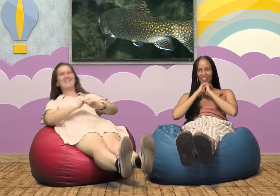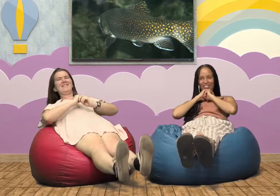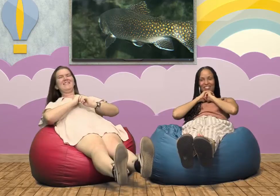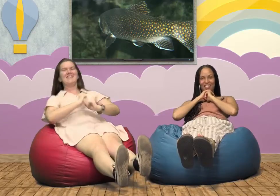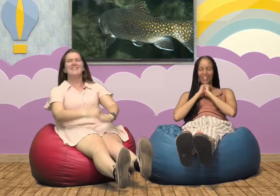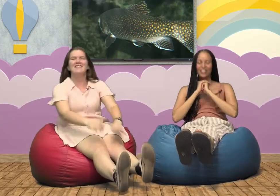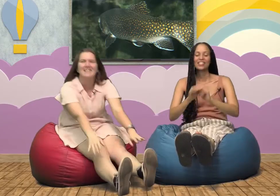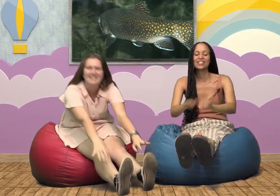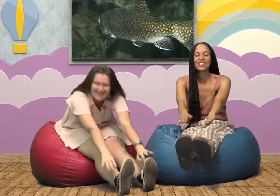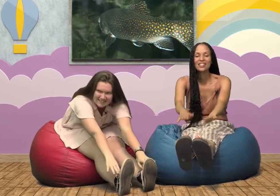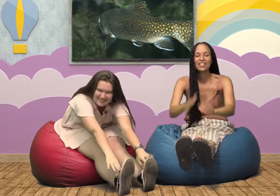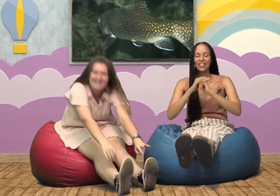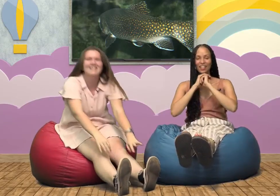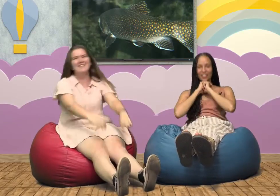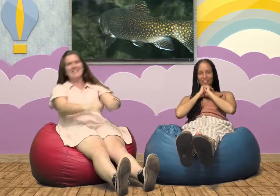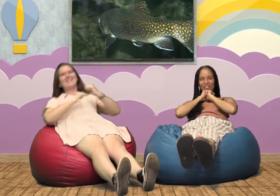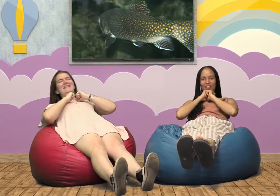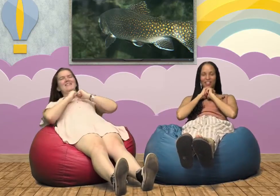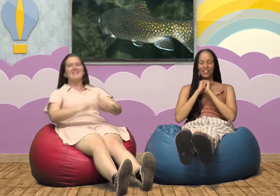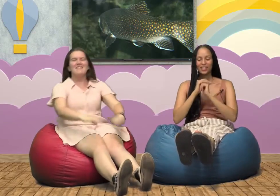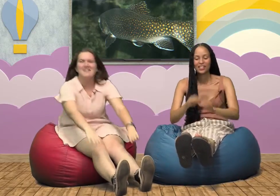5, 6,